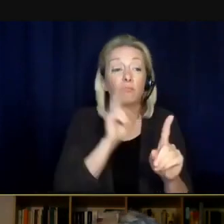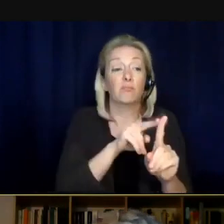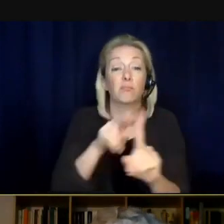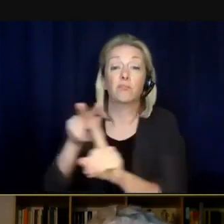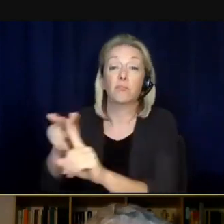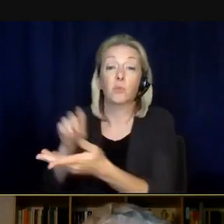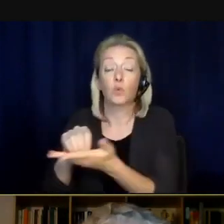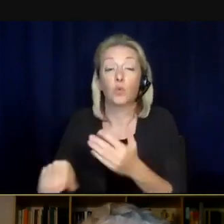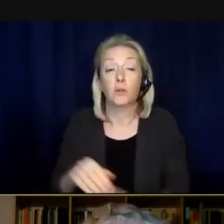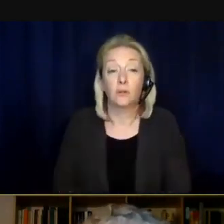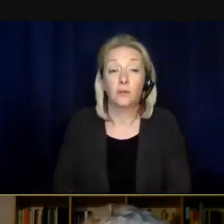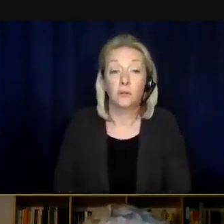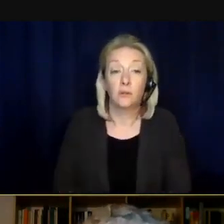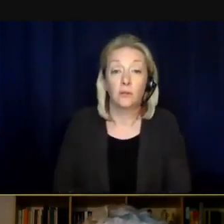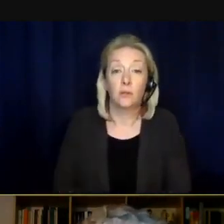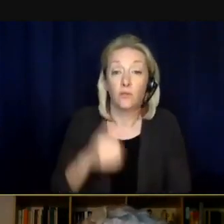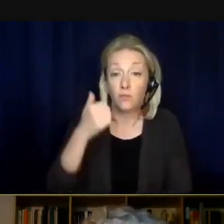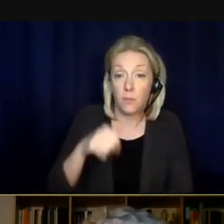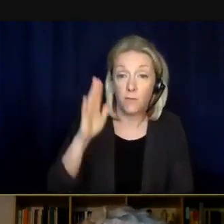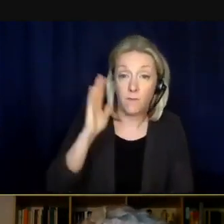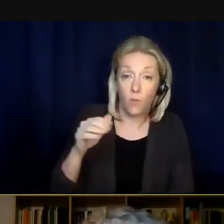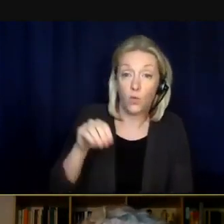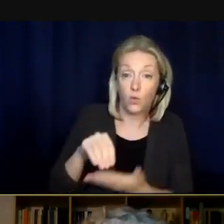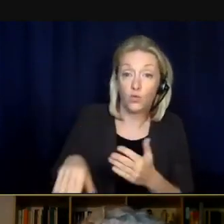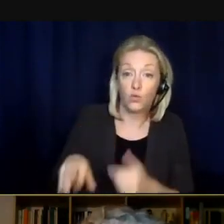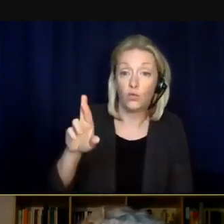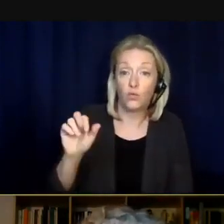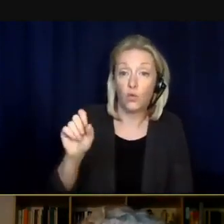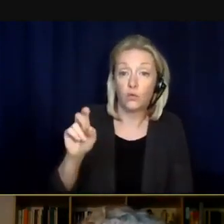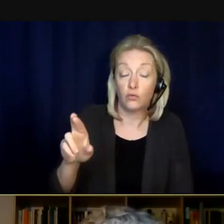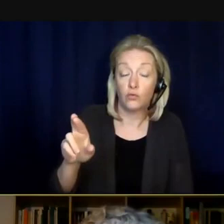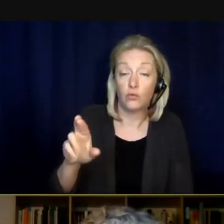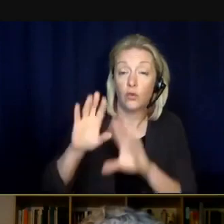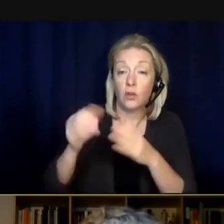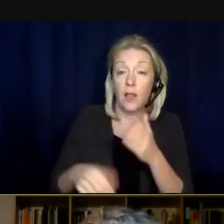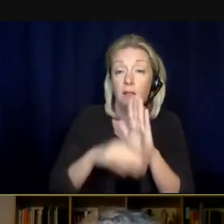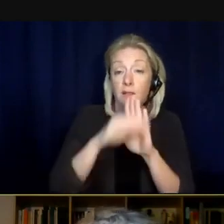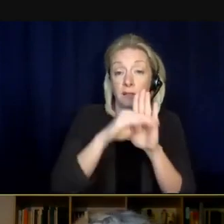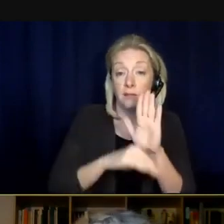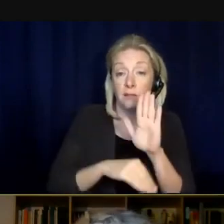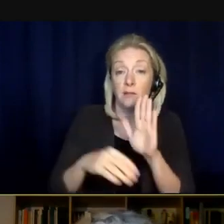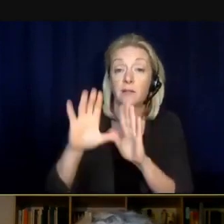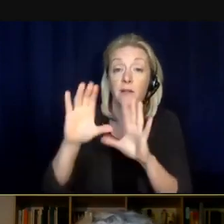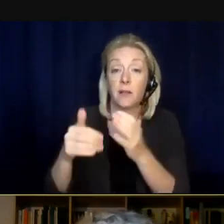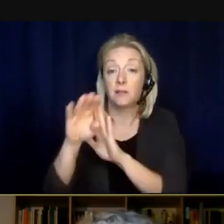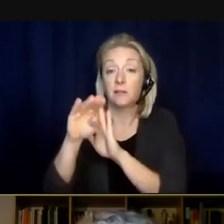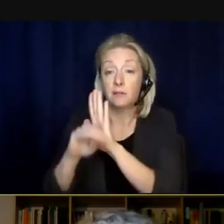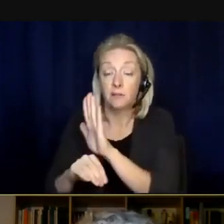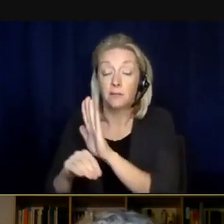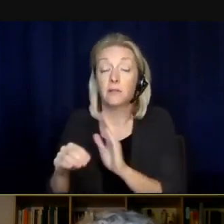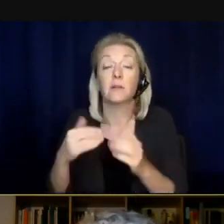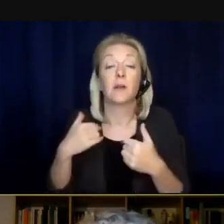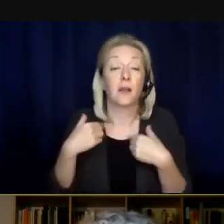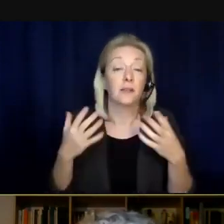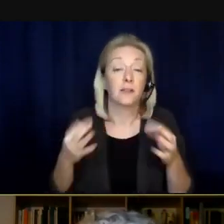Remember before we had the student roster and I had my classes? So here I can decide